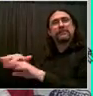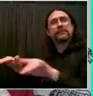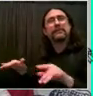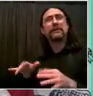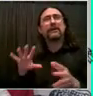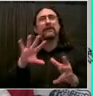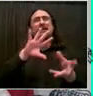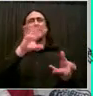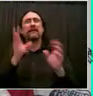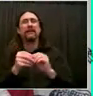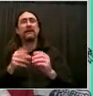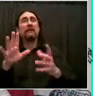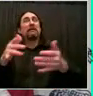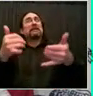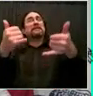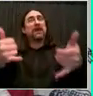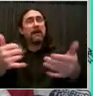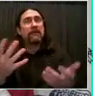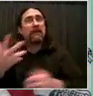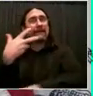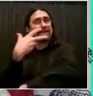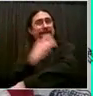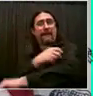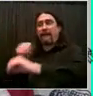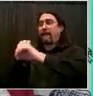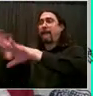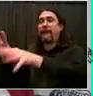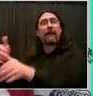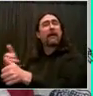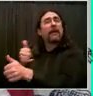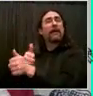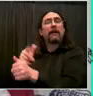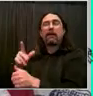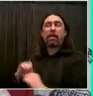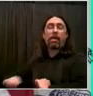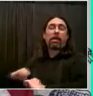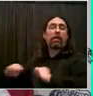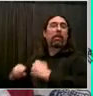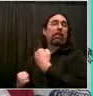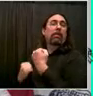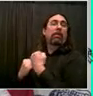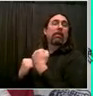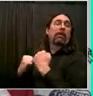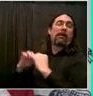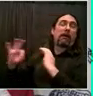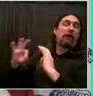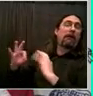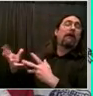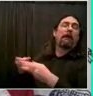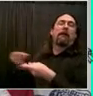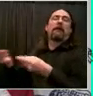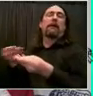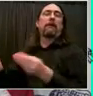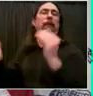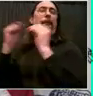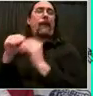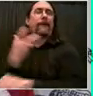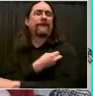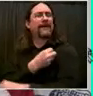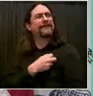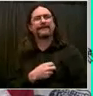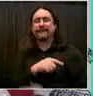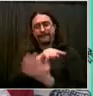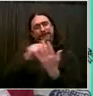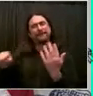supply to political support. And I'll tell you something, he better not call me, because I'll tell him what he can do with